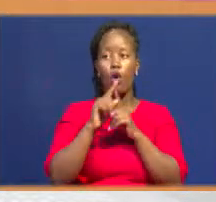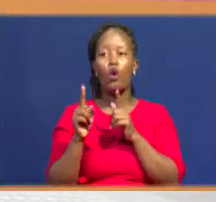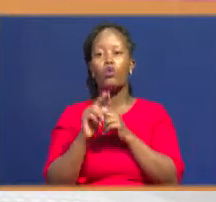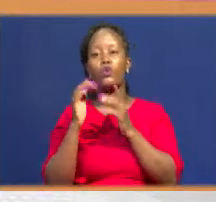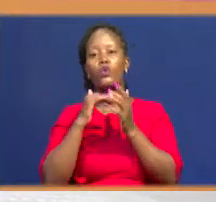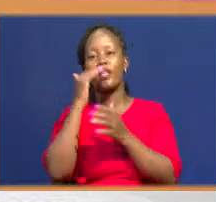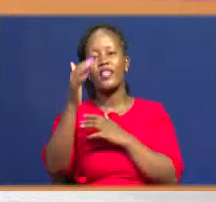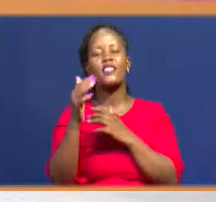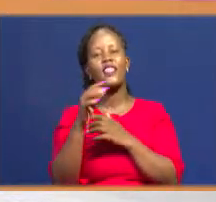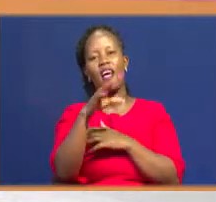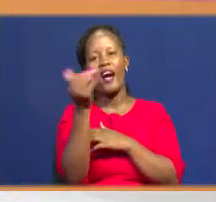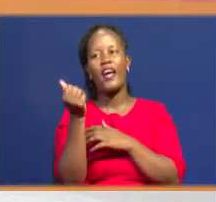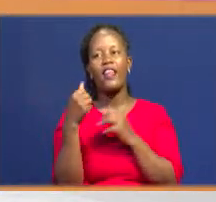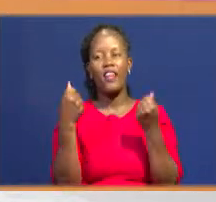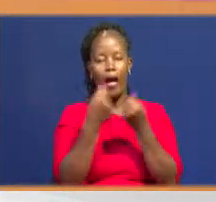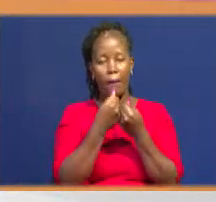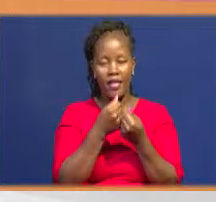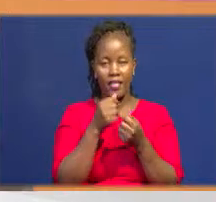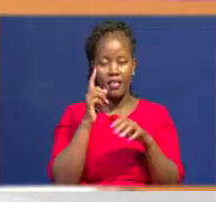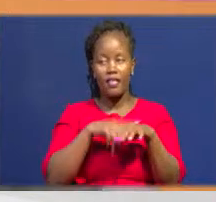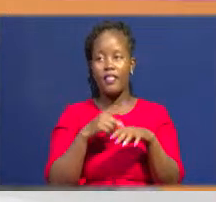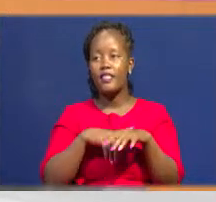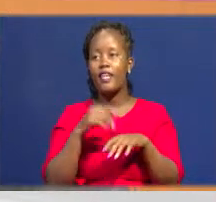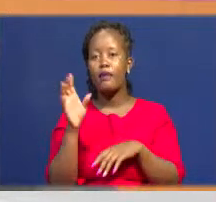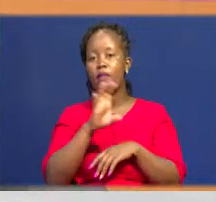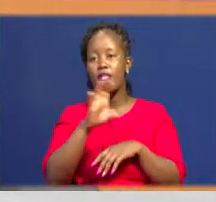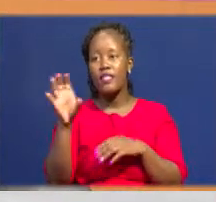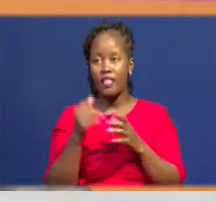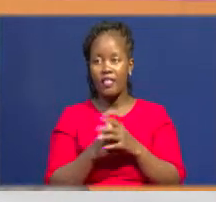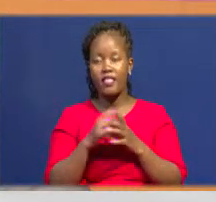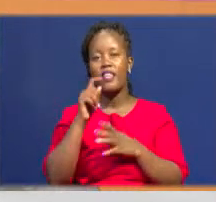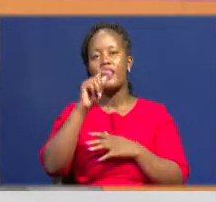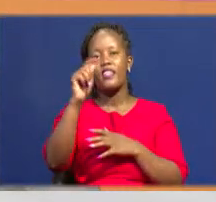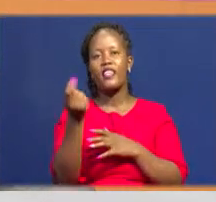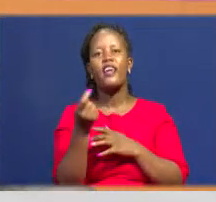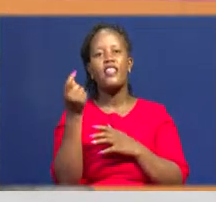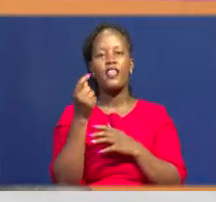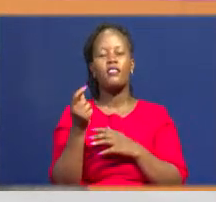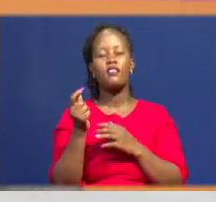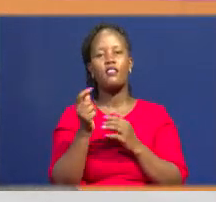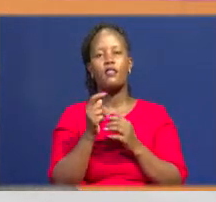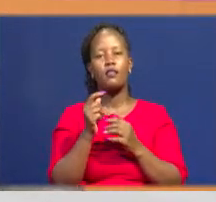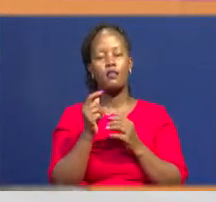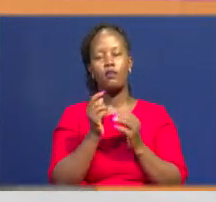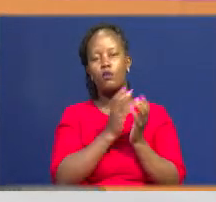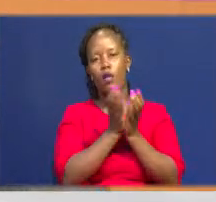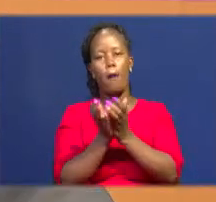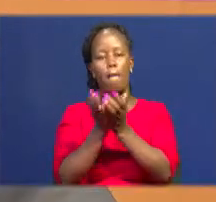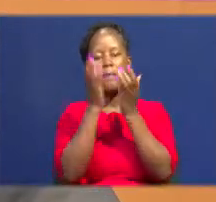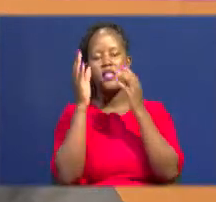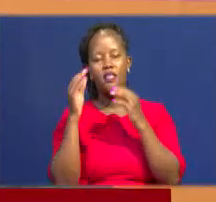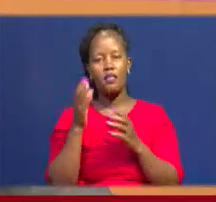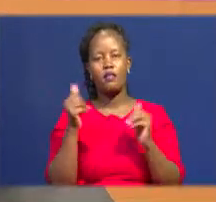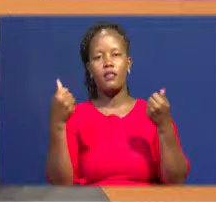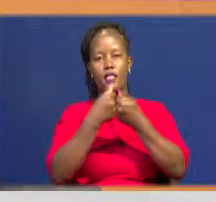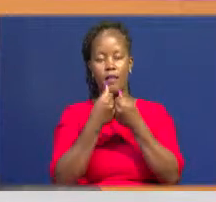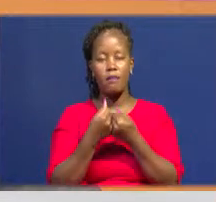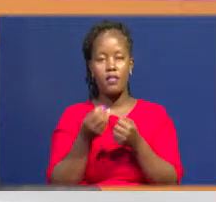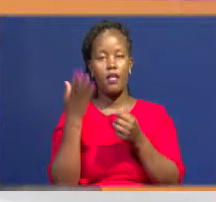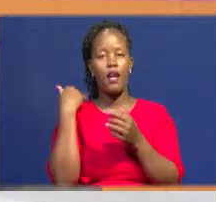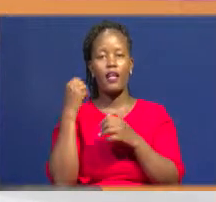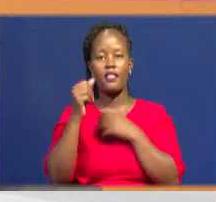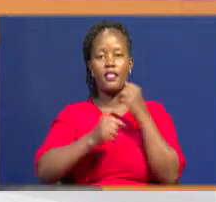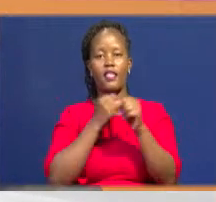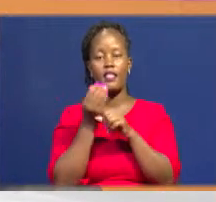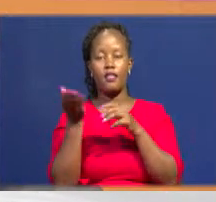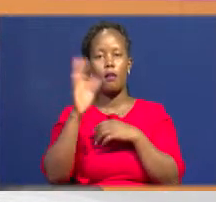over Easter. We're talking about the Kenya Beach Games. We had them last year. 1 year later, they're going to be back in